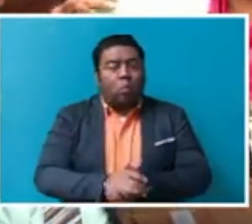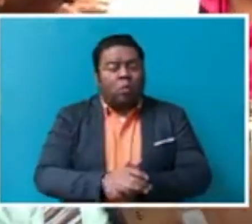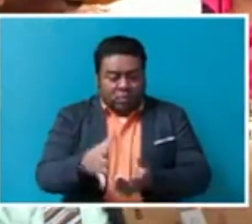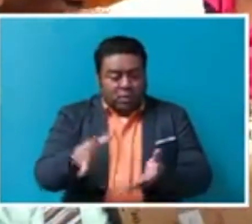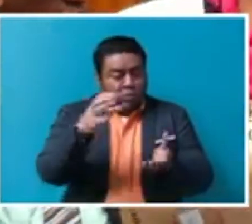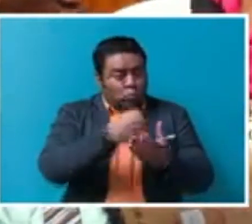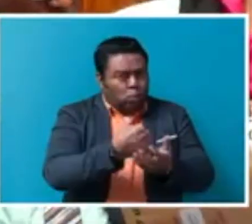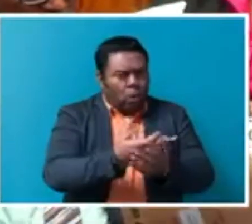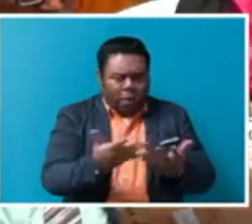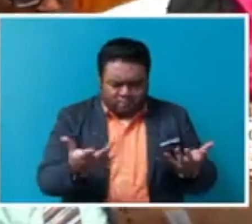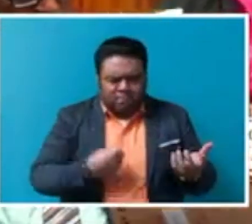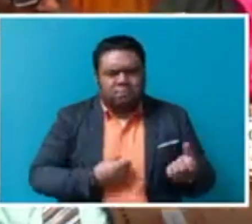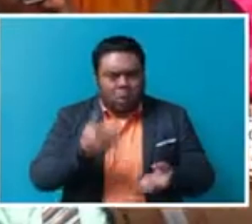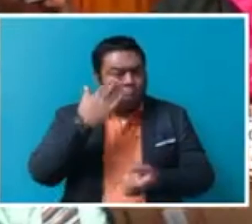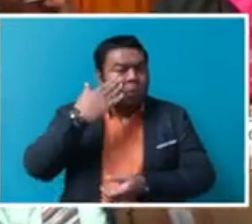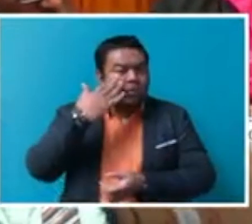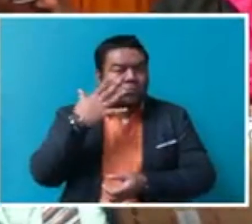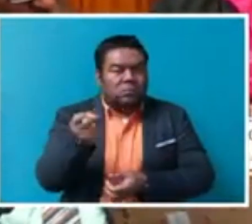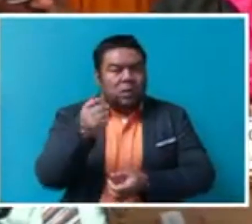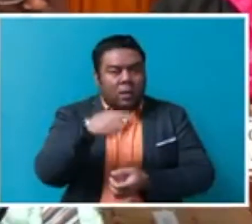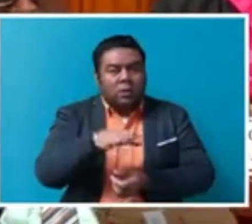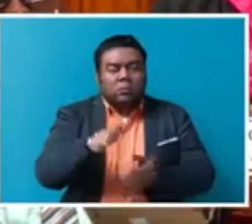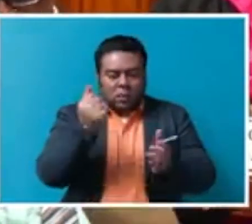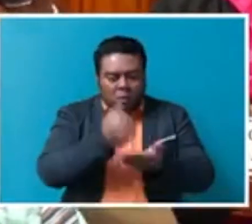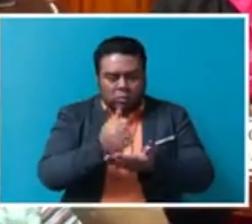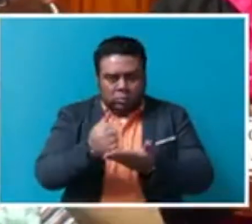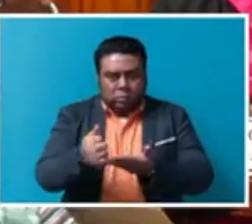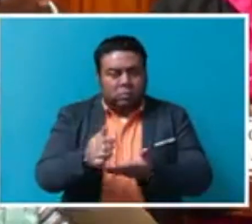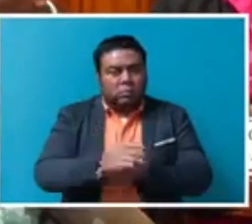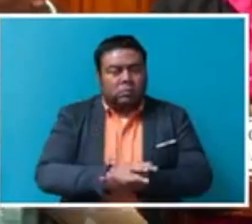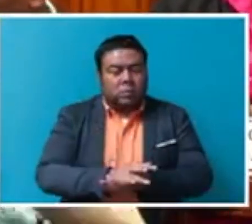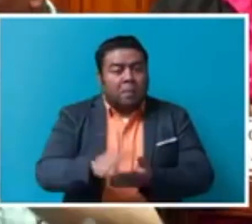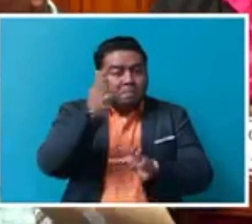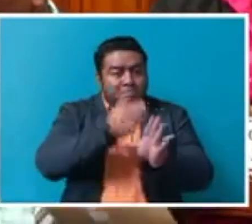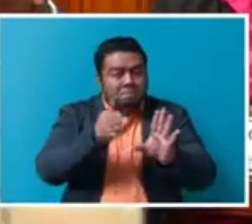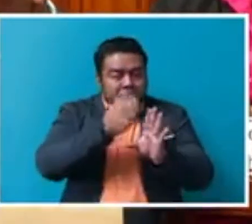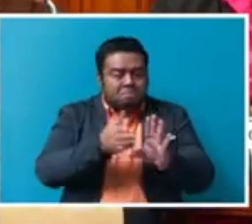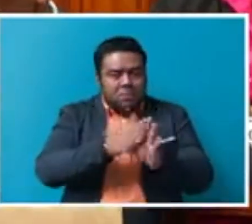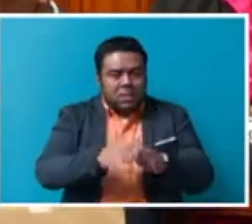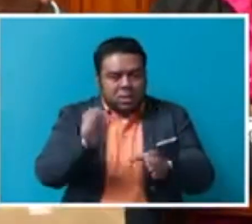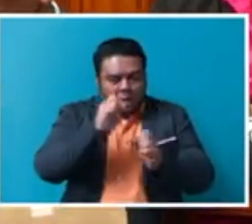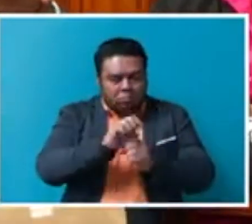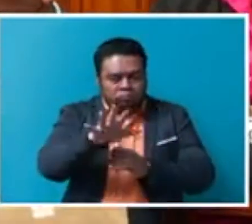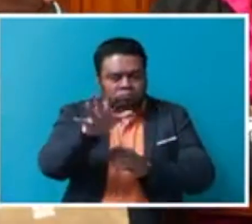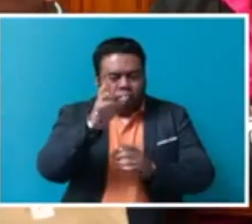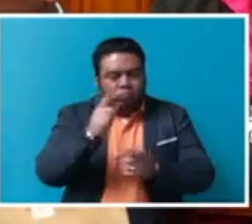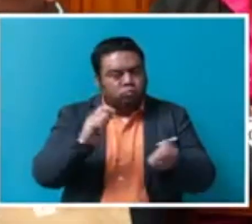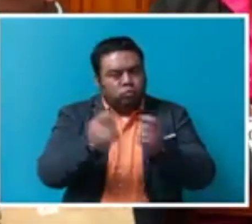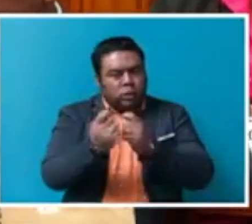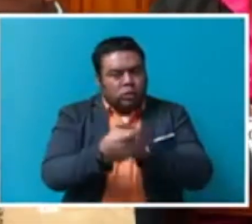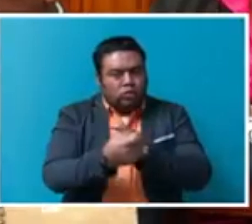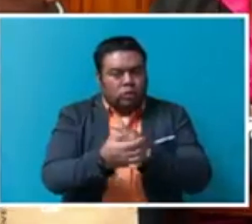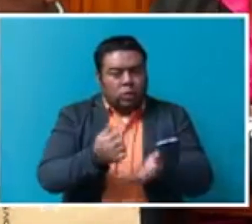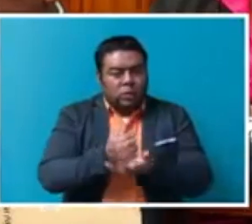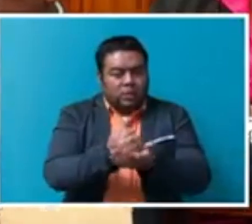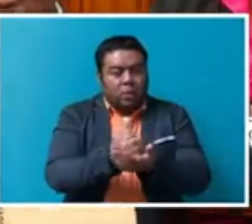be effective in building awareness and accountability. Media outreach and behavioral change campaigns with support from the